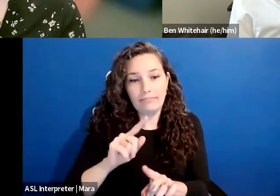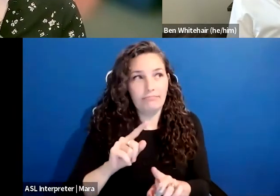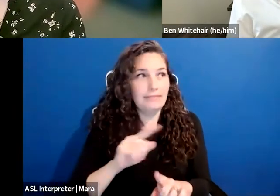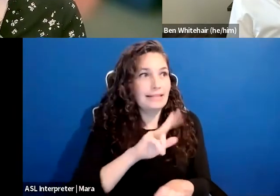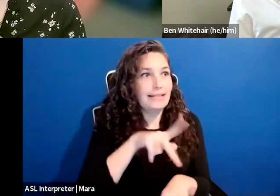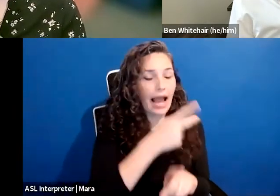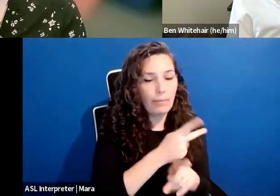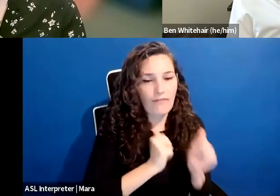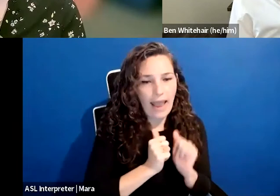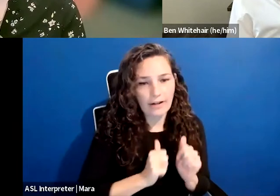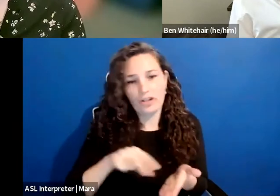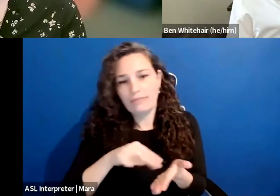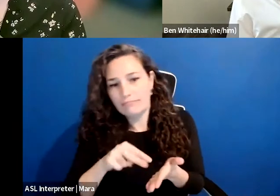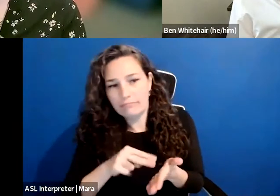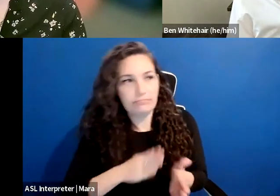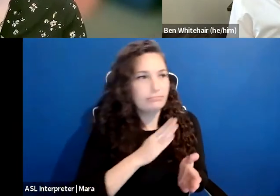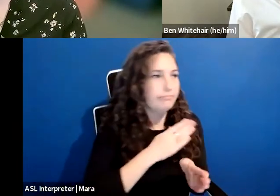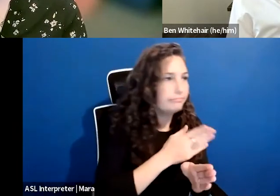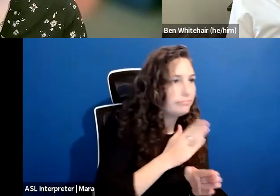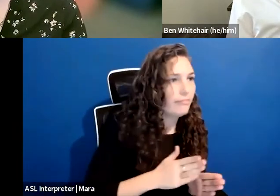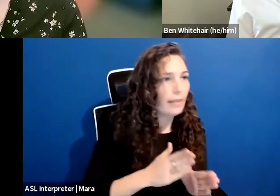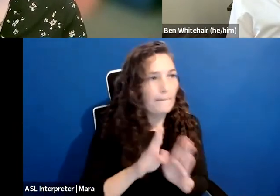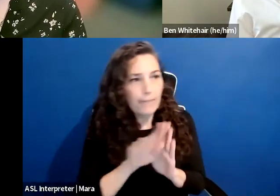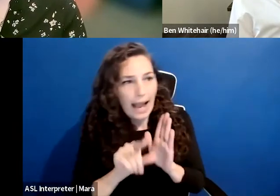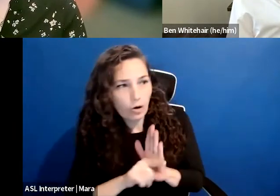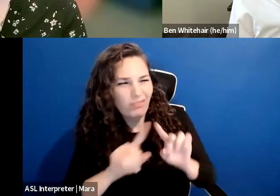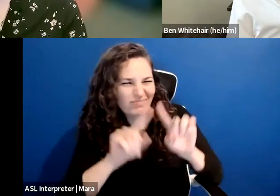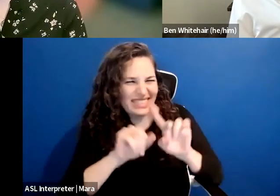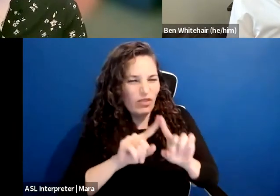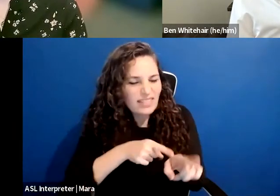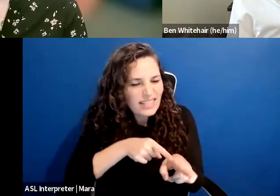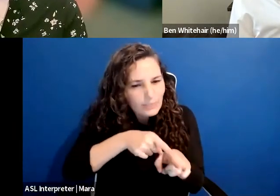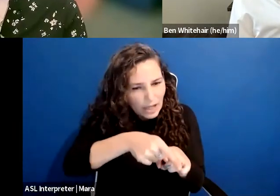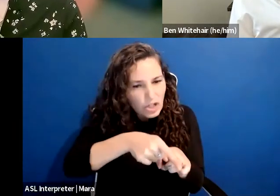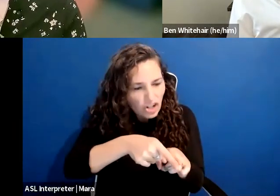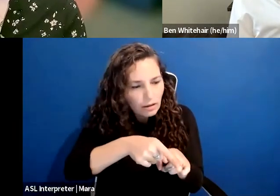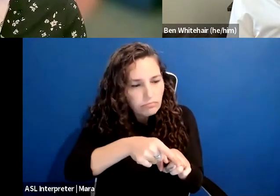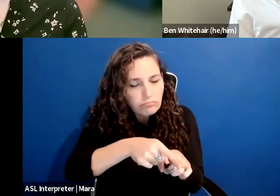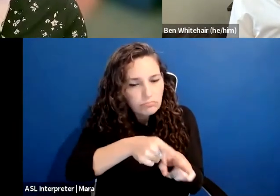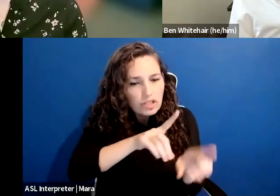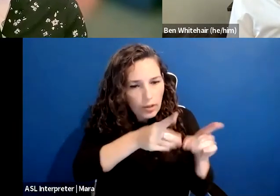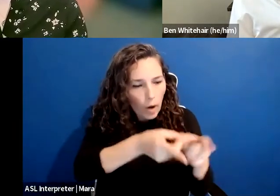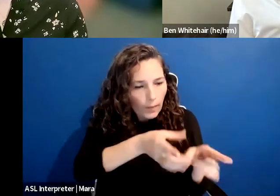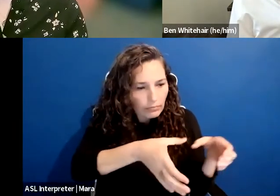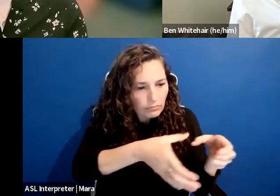could reach out to the department that specializes in that type of performer.